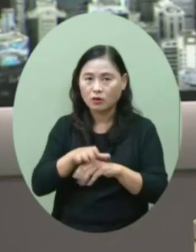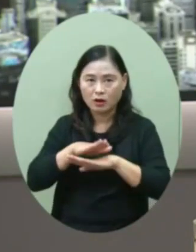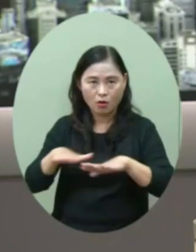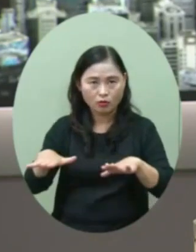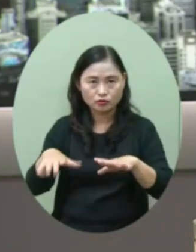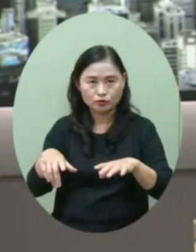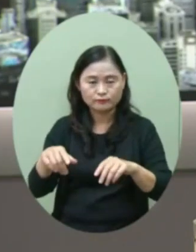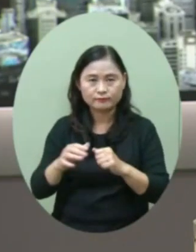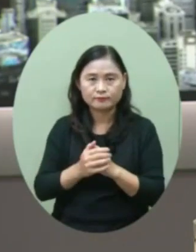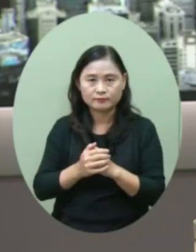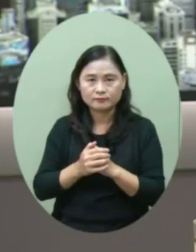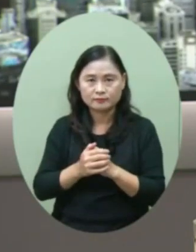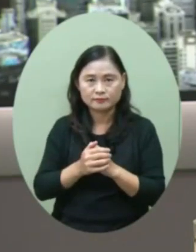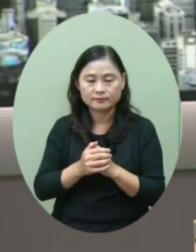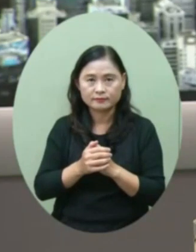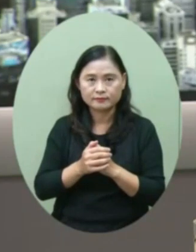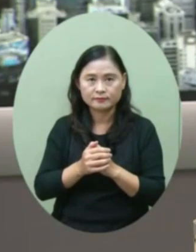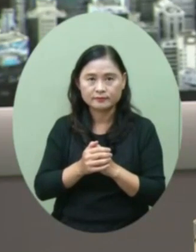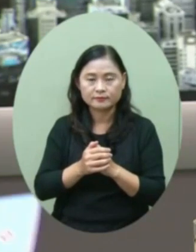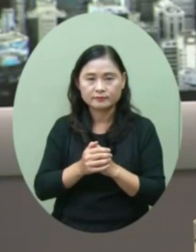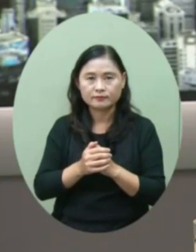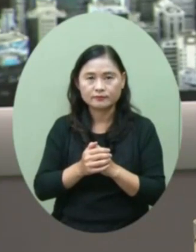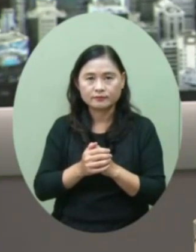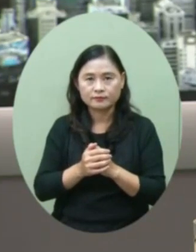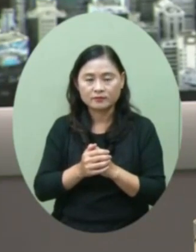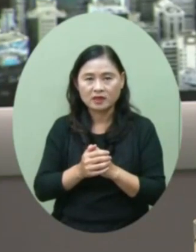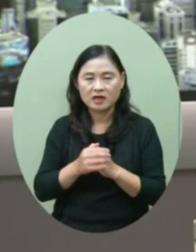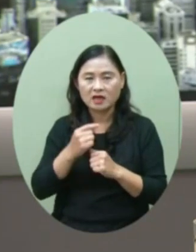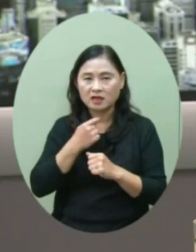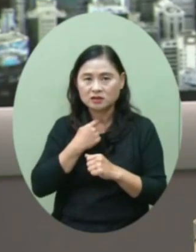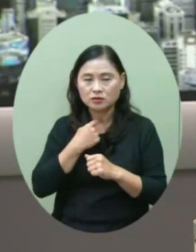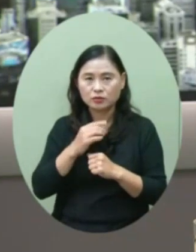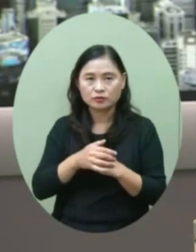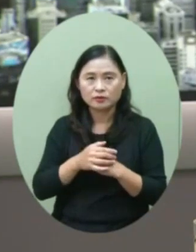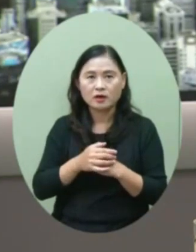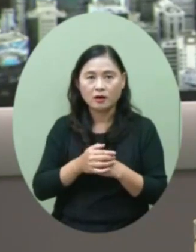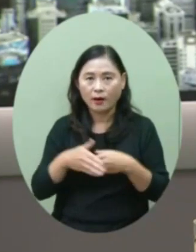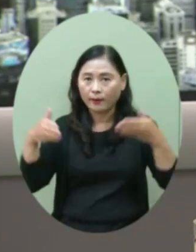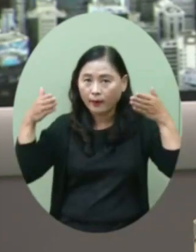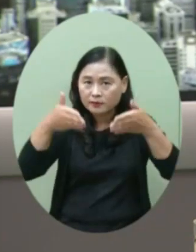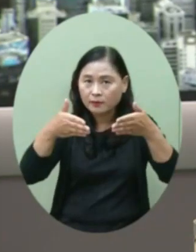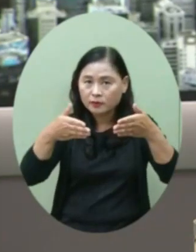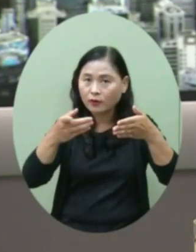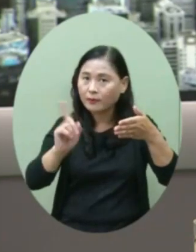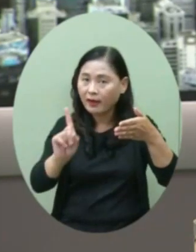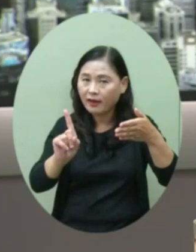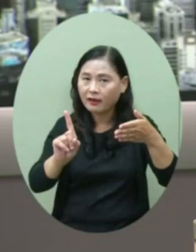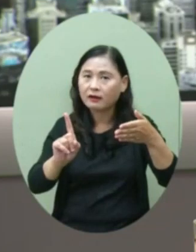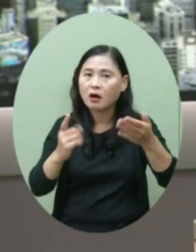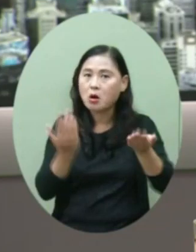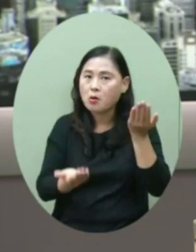the targets that we are dealing with are likely to be of